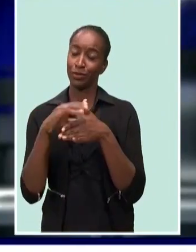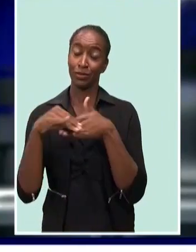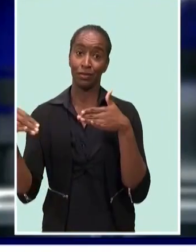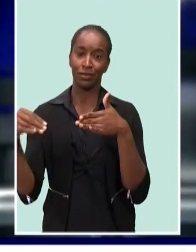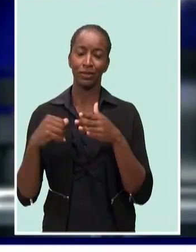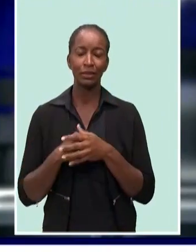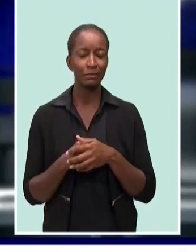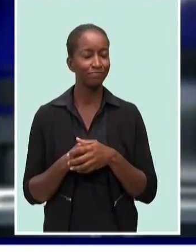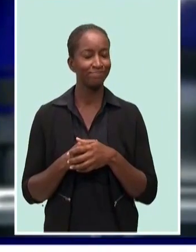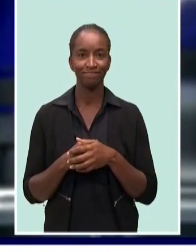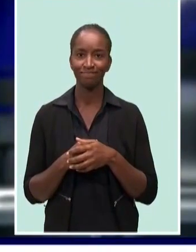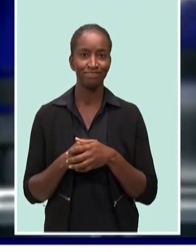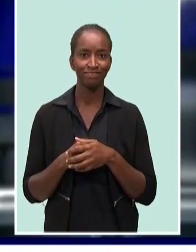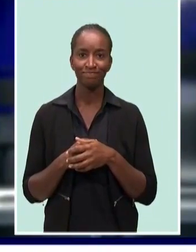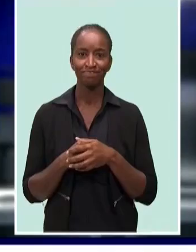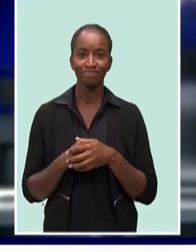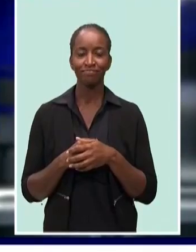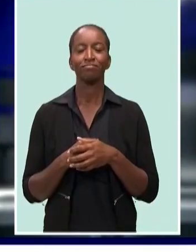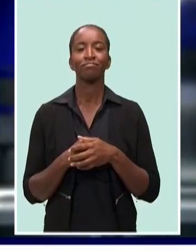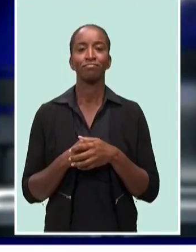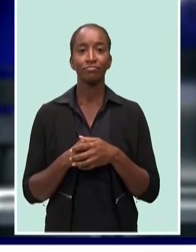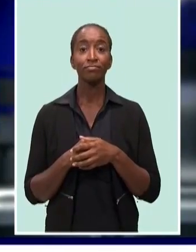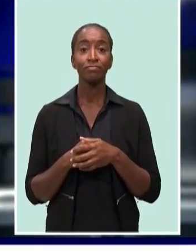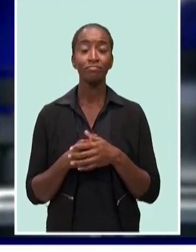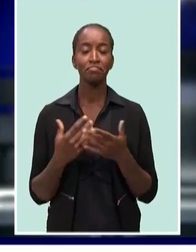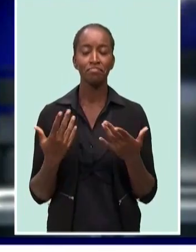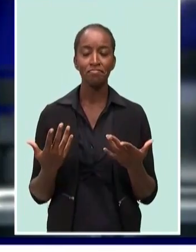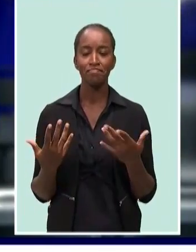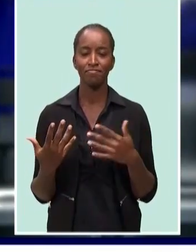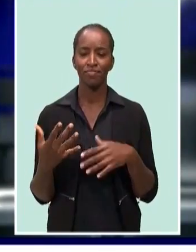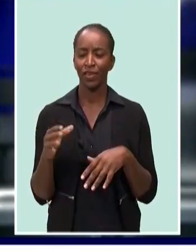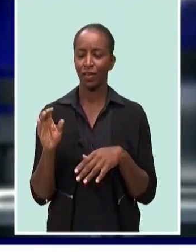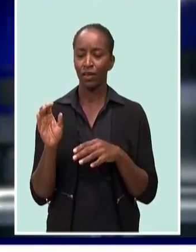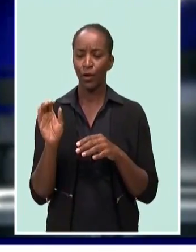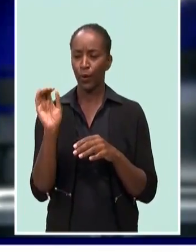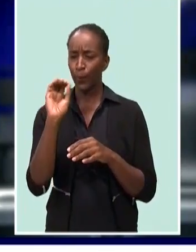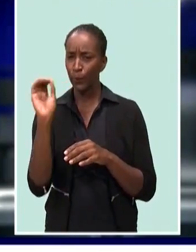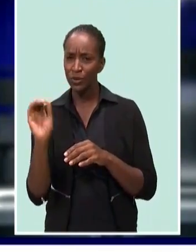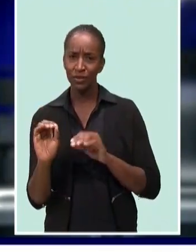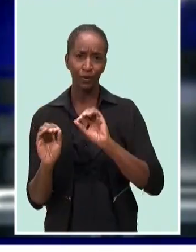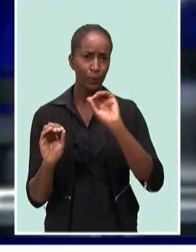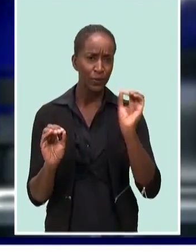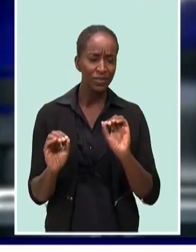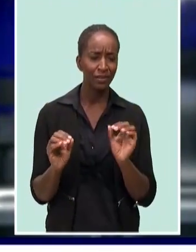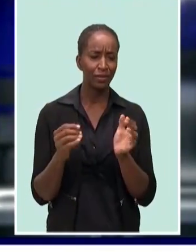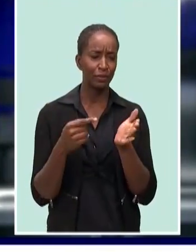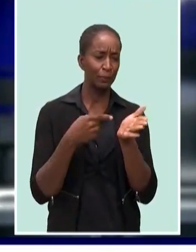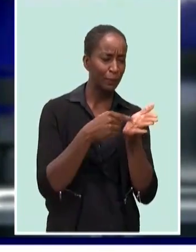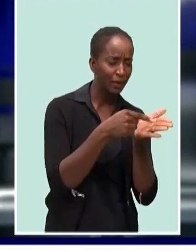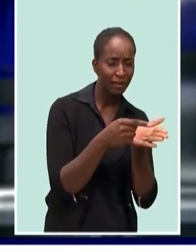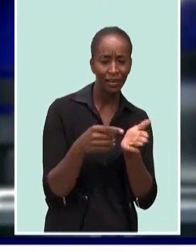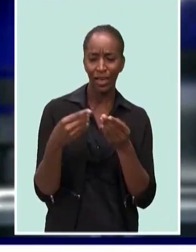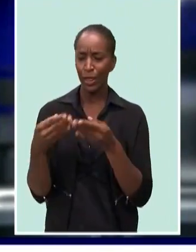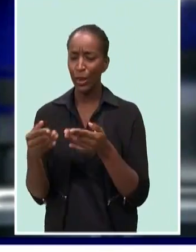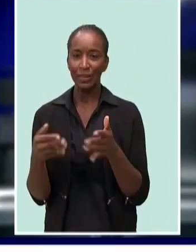business. So, Lisa, you see the stats strongly suggest that there needed to be some sort of intervention. Is it the